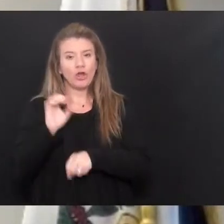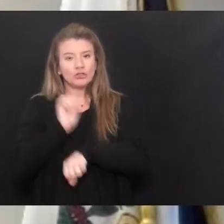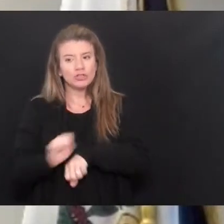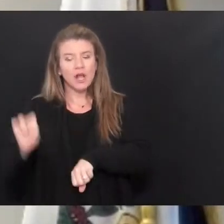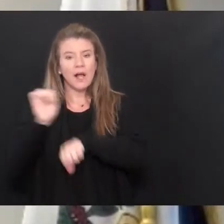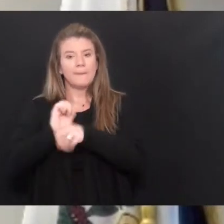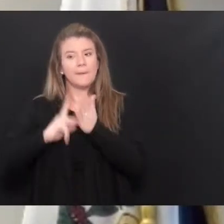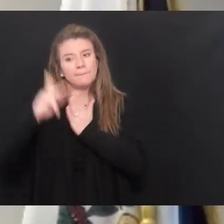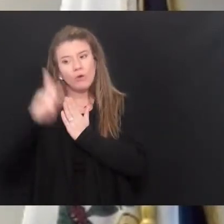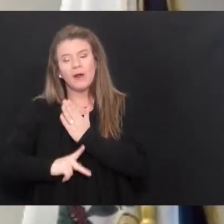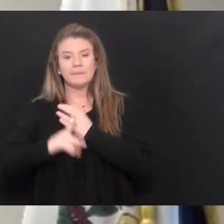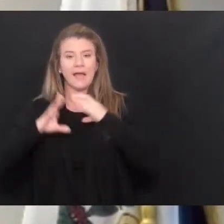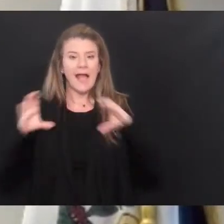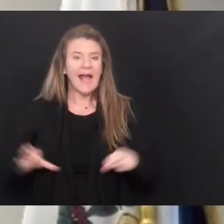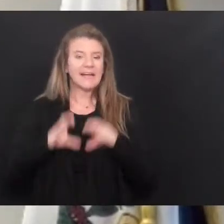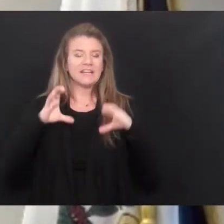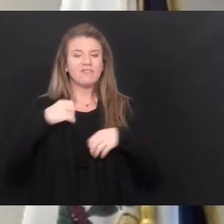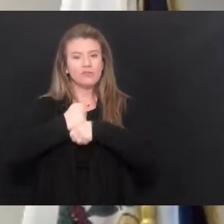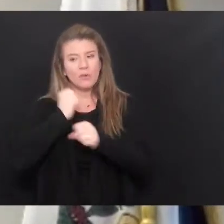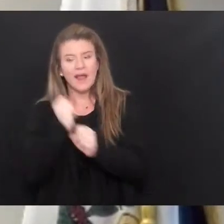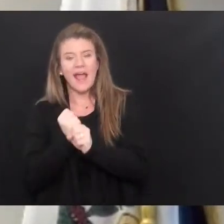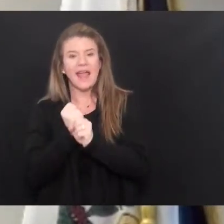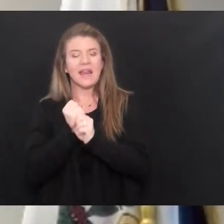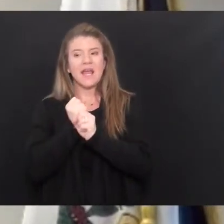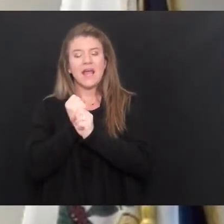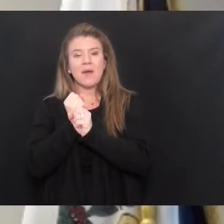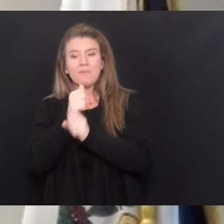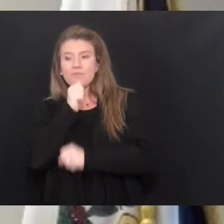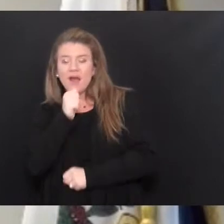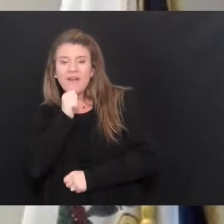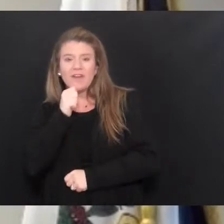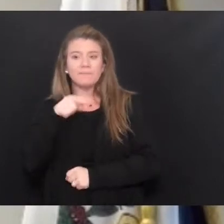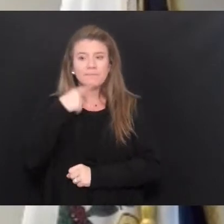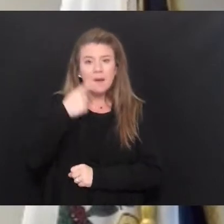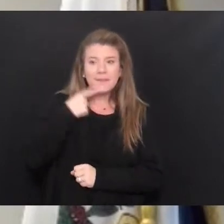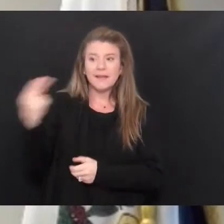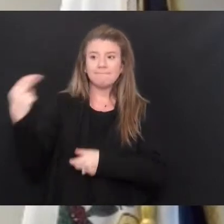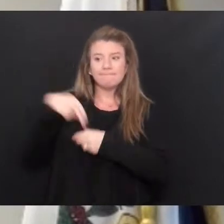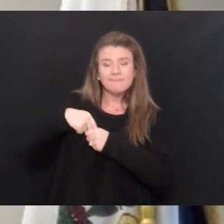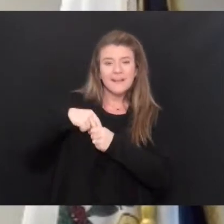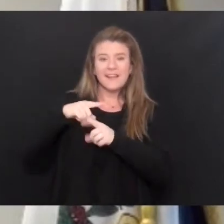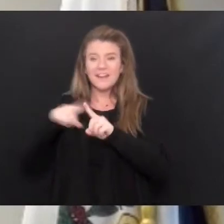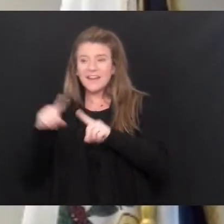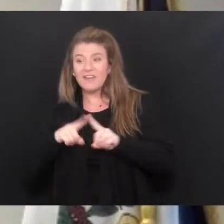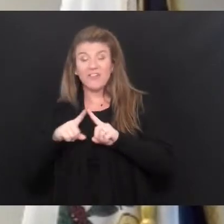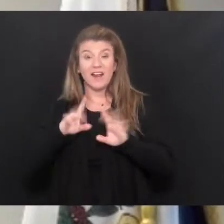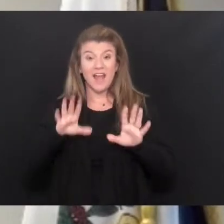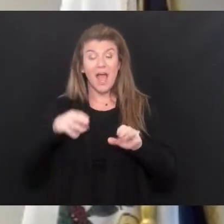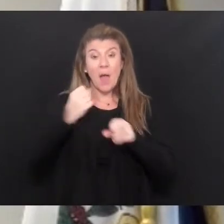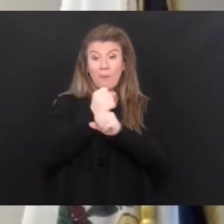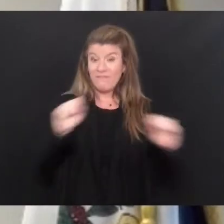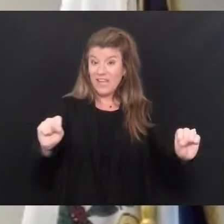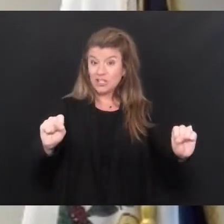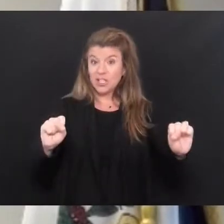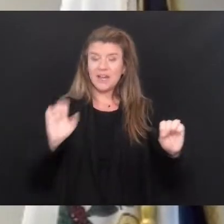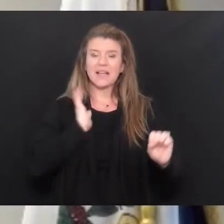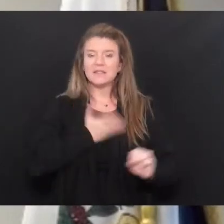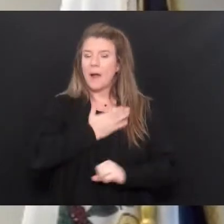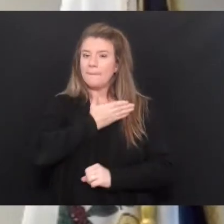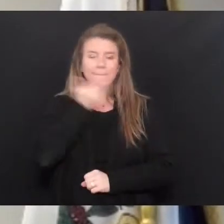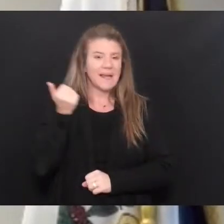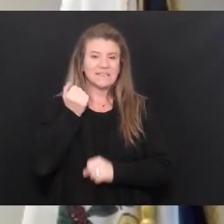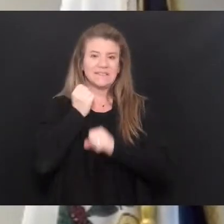and activities that create strong and thriving children and families. Prevention remains the best defense for our children and